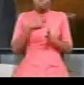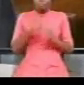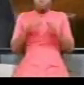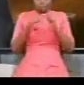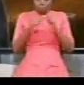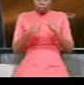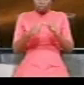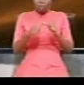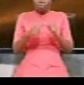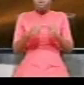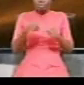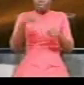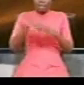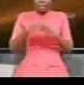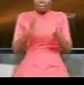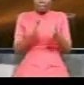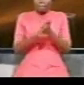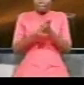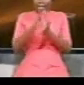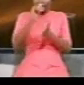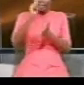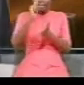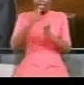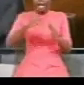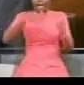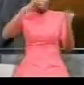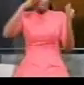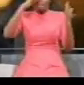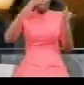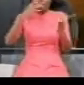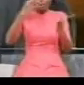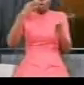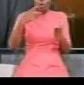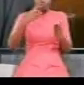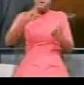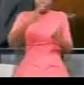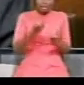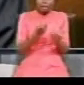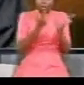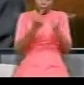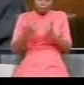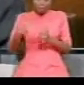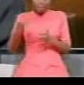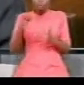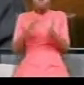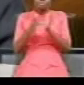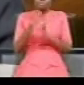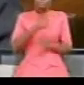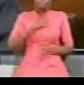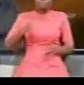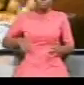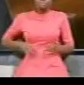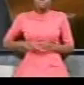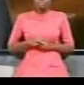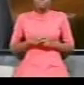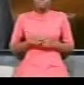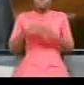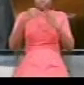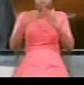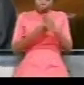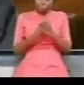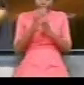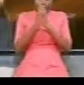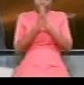up a believing expectation of the second coming of Jesus Christ. Fresh